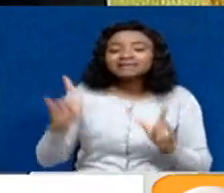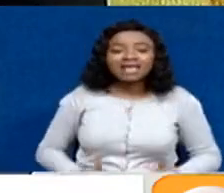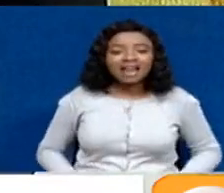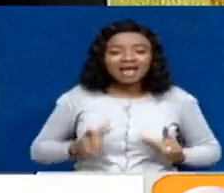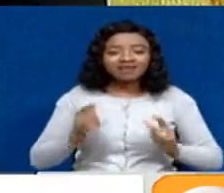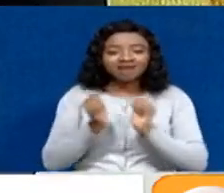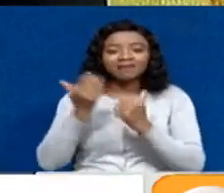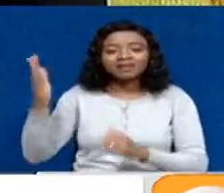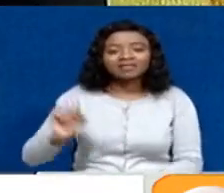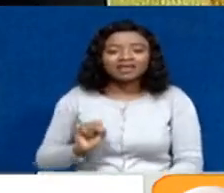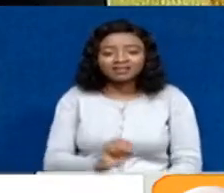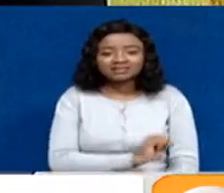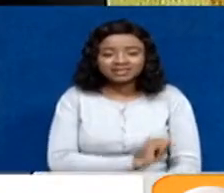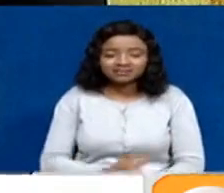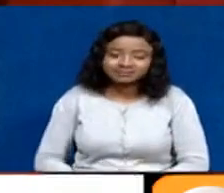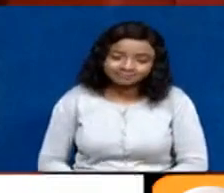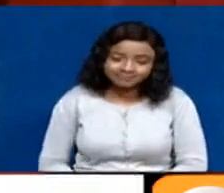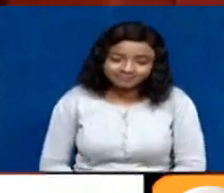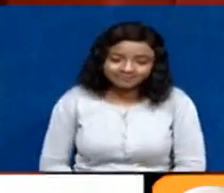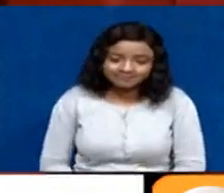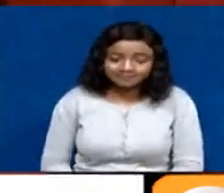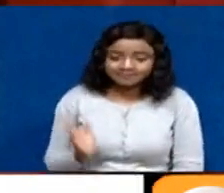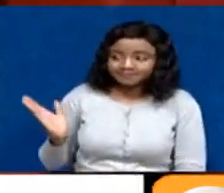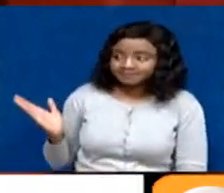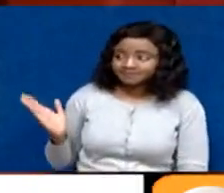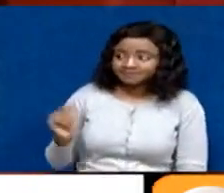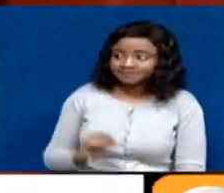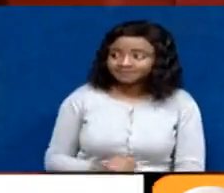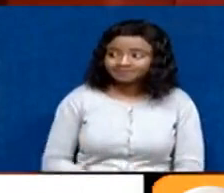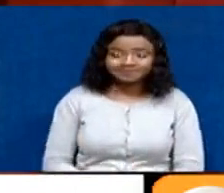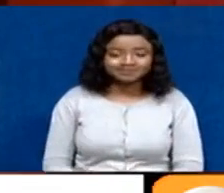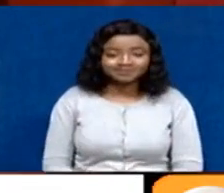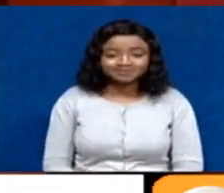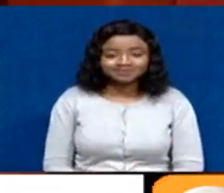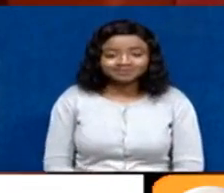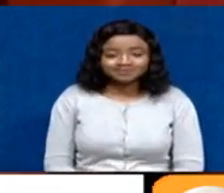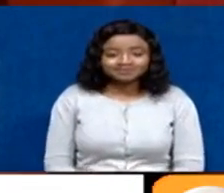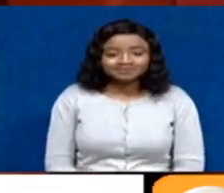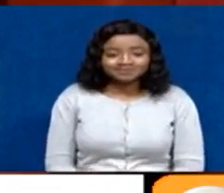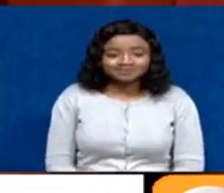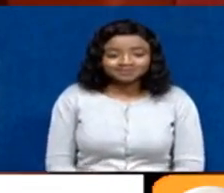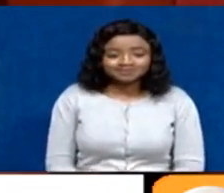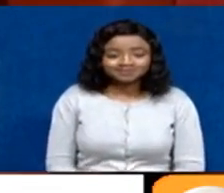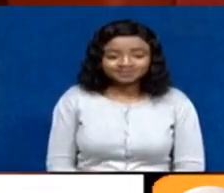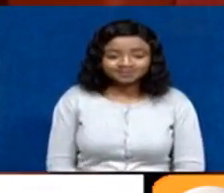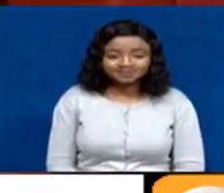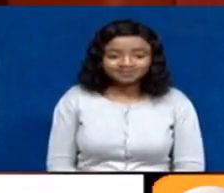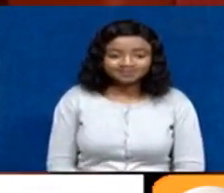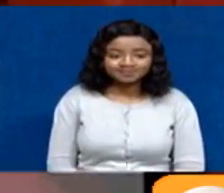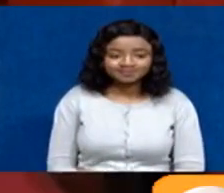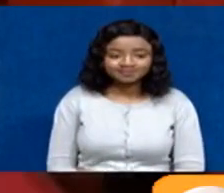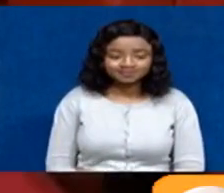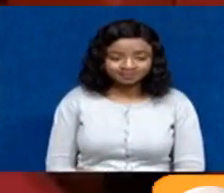ya mjadala huo katika bunge la Seneti. Provide a framework for